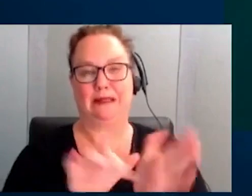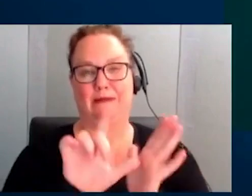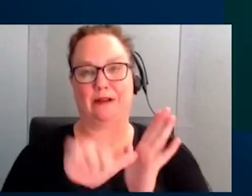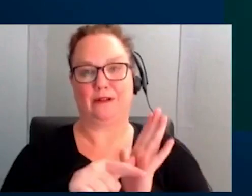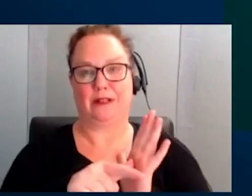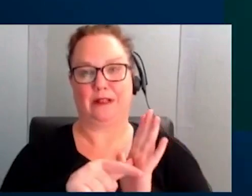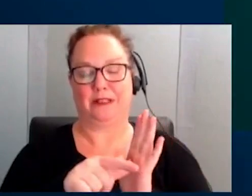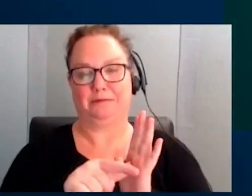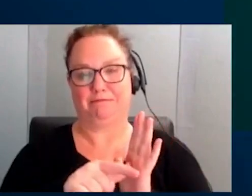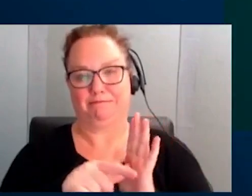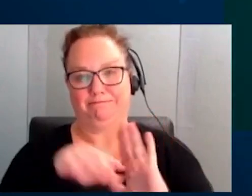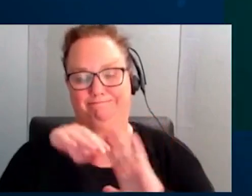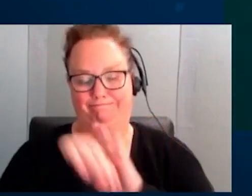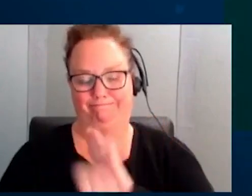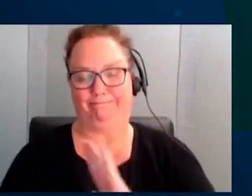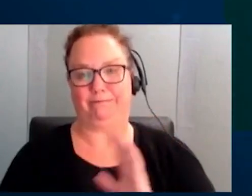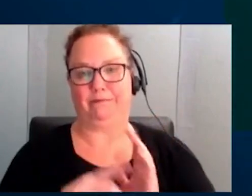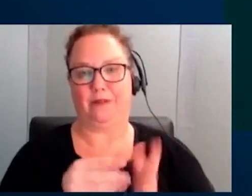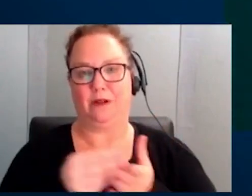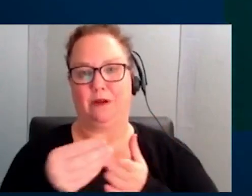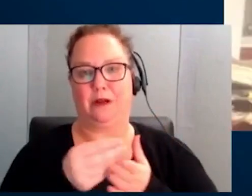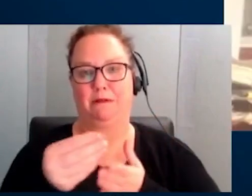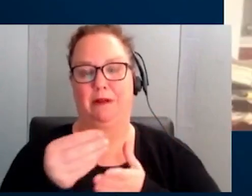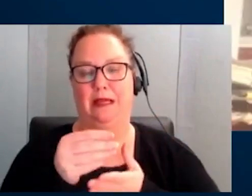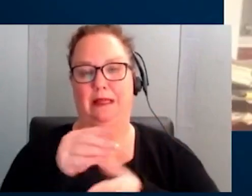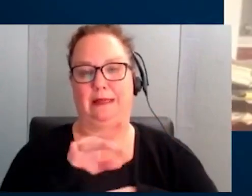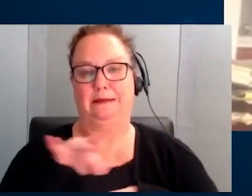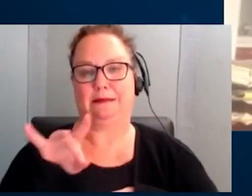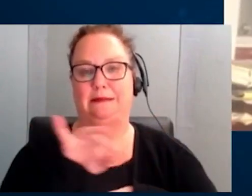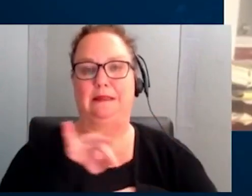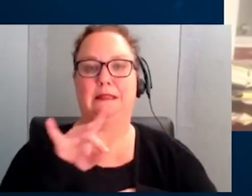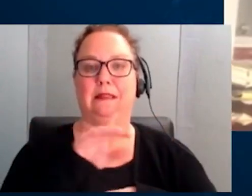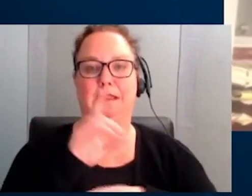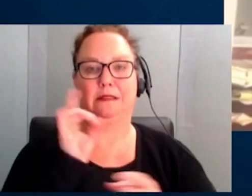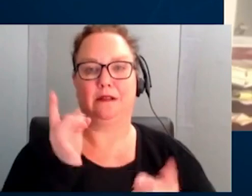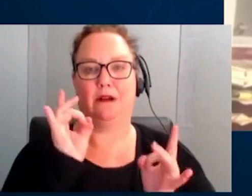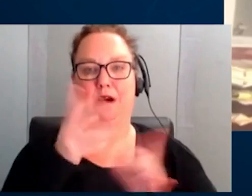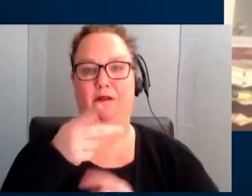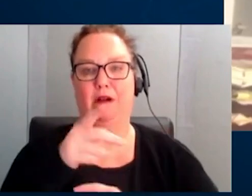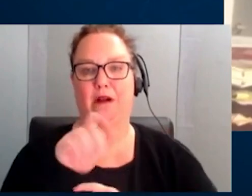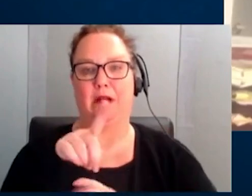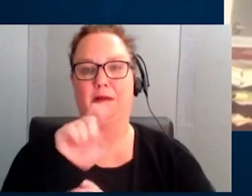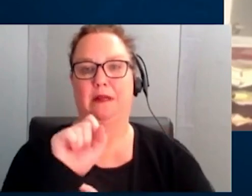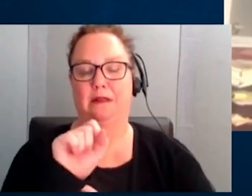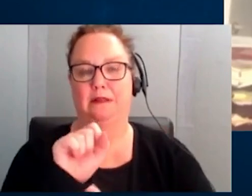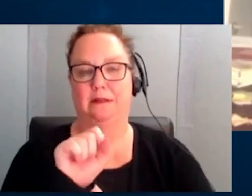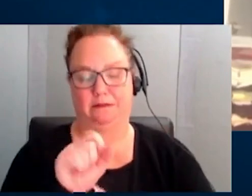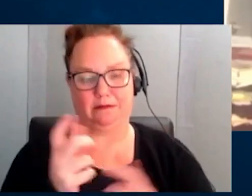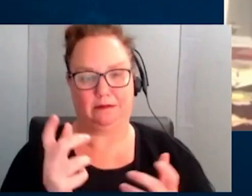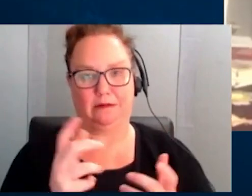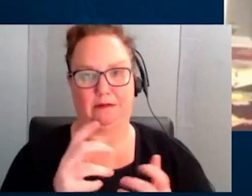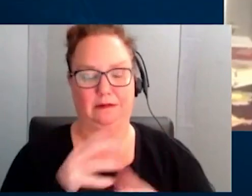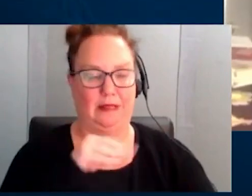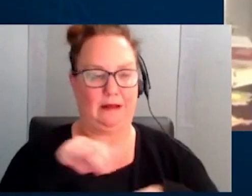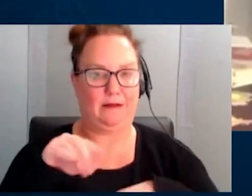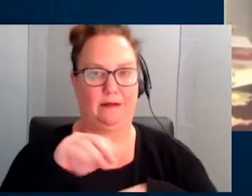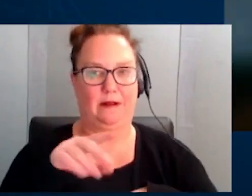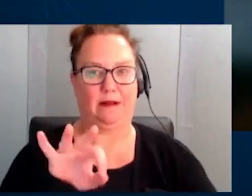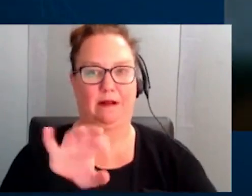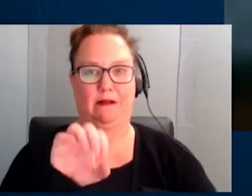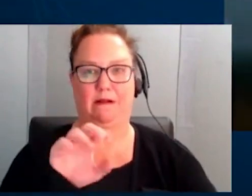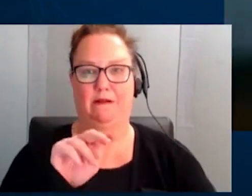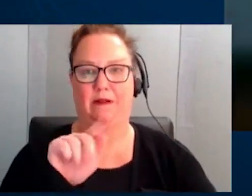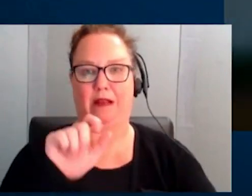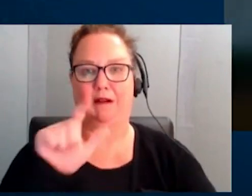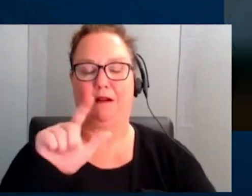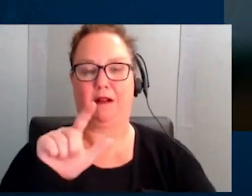dark path. You can buy these laced pills that are just terrible, and they're based with fentanyl, I believe. I don't really know. I was